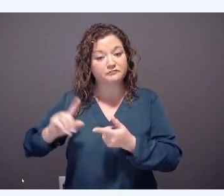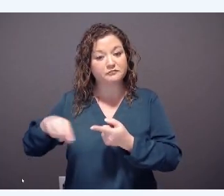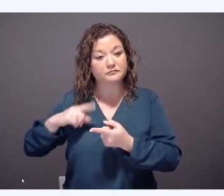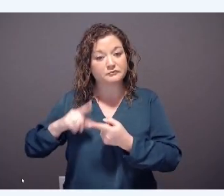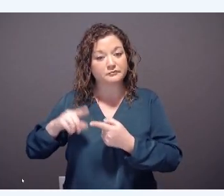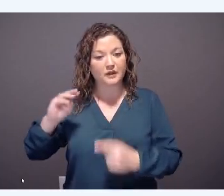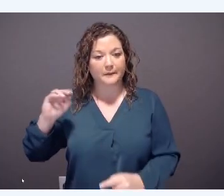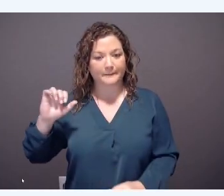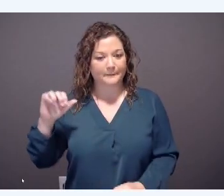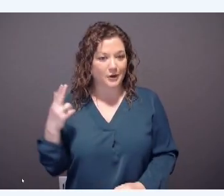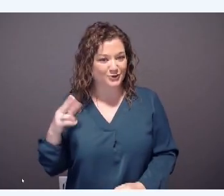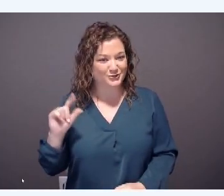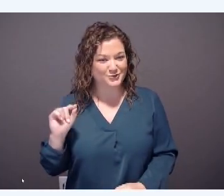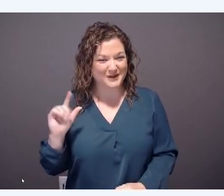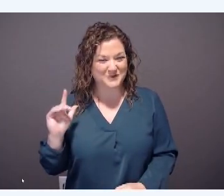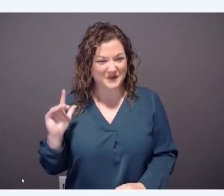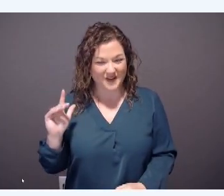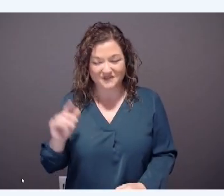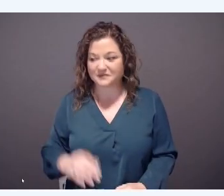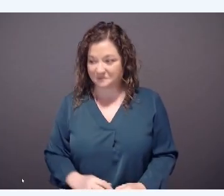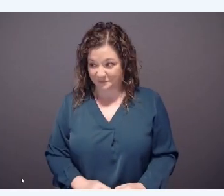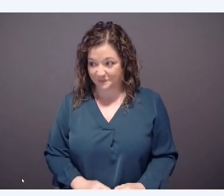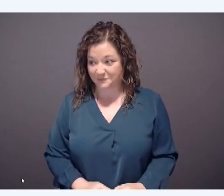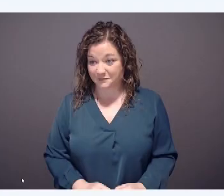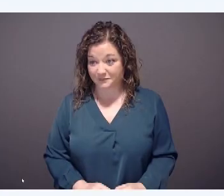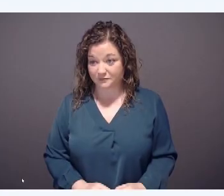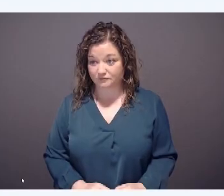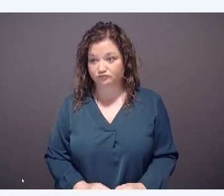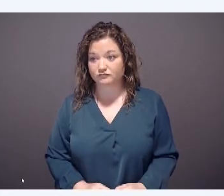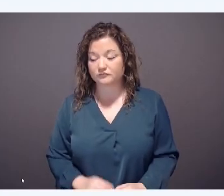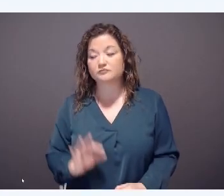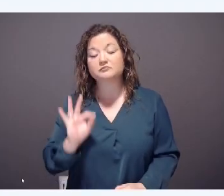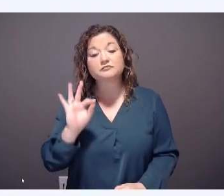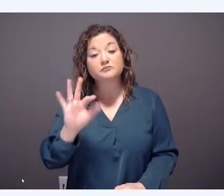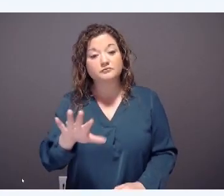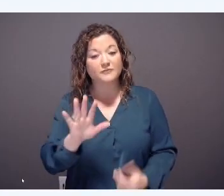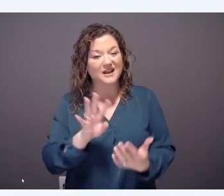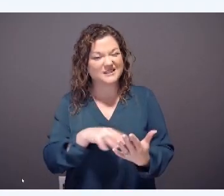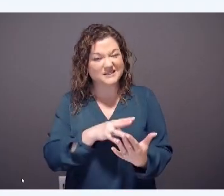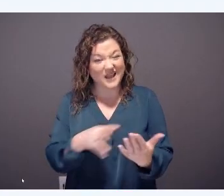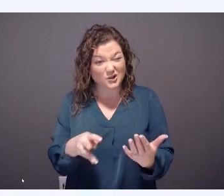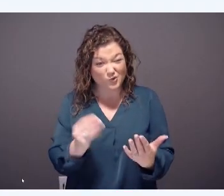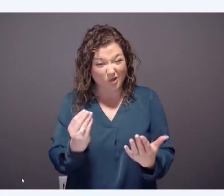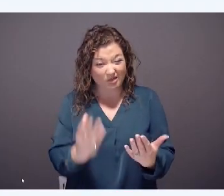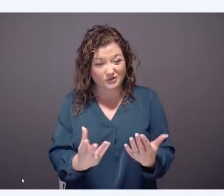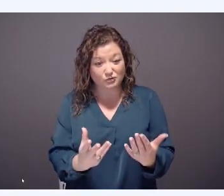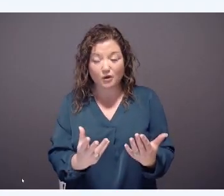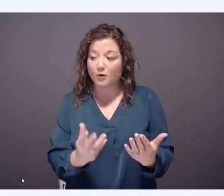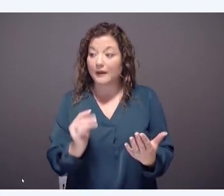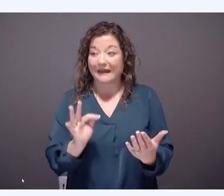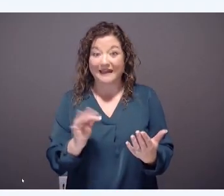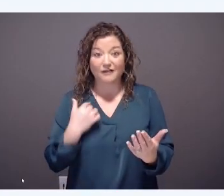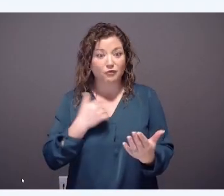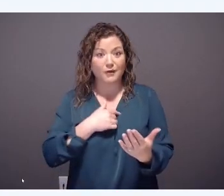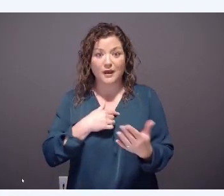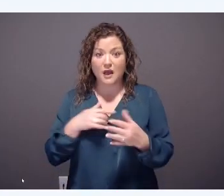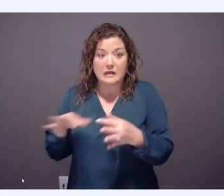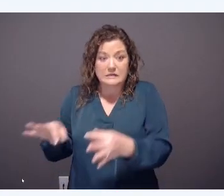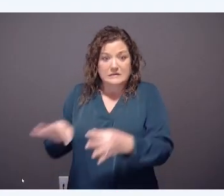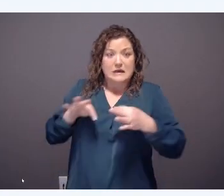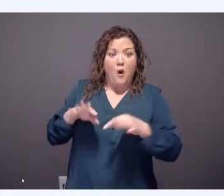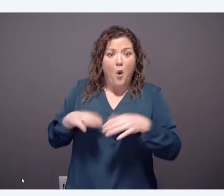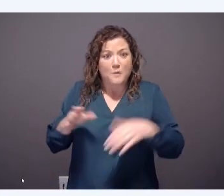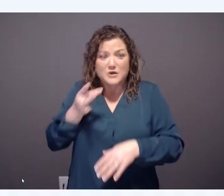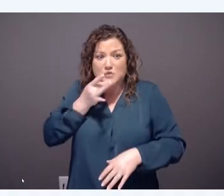2025. Now, as we look into the schedule, one thing important to note here is even if we were to push opening our new facilities as quick as